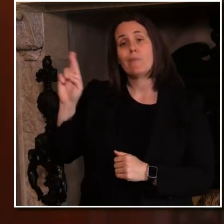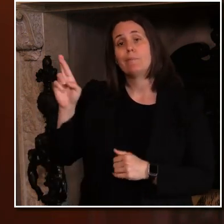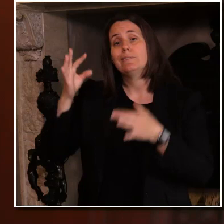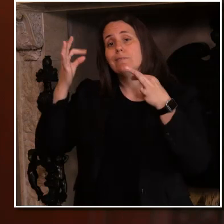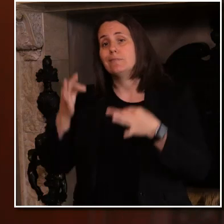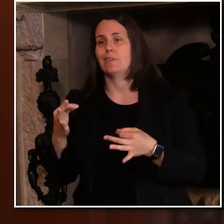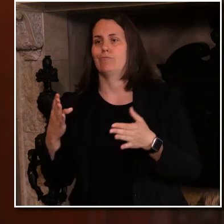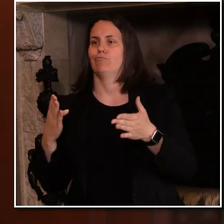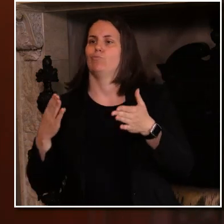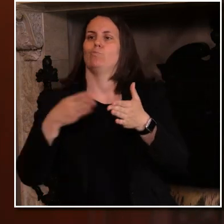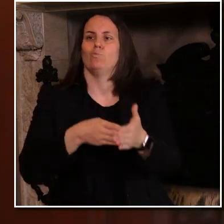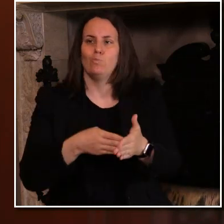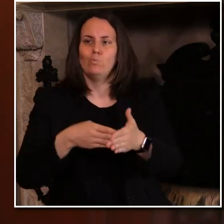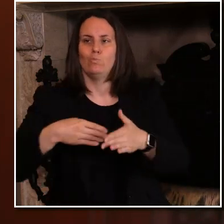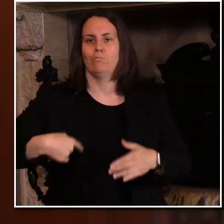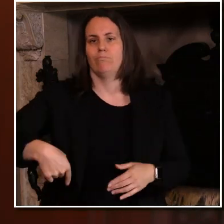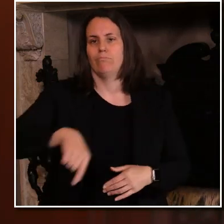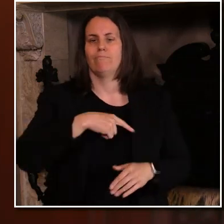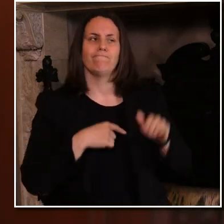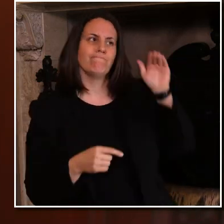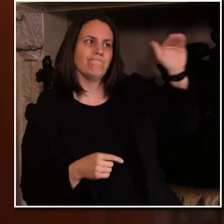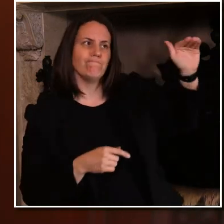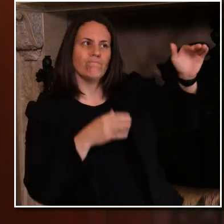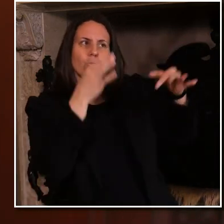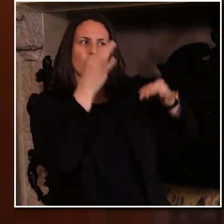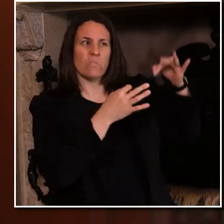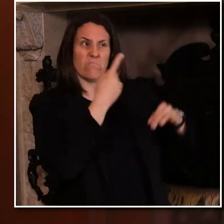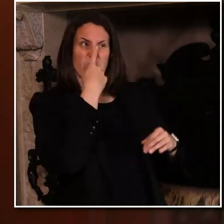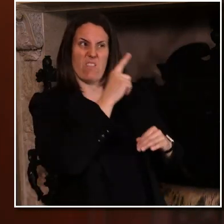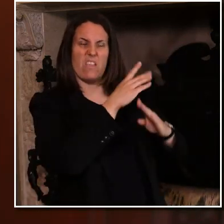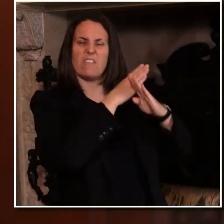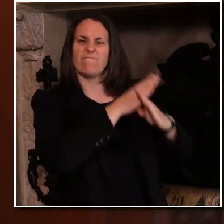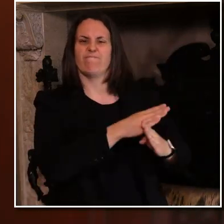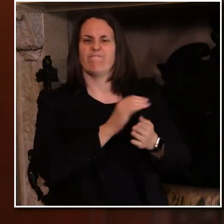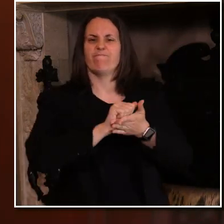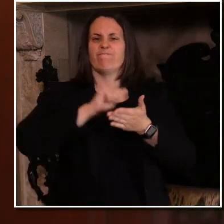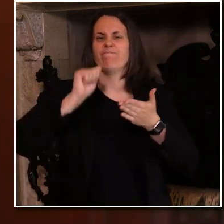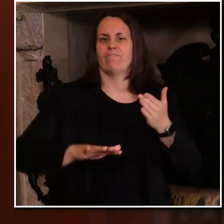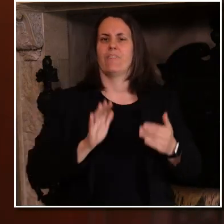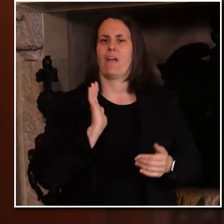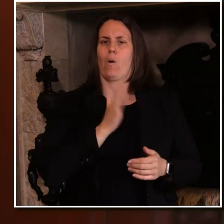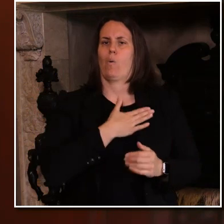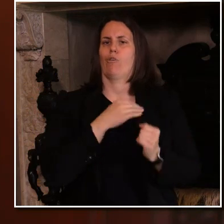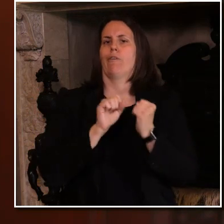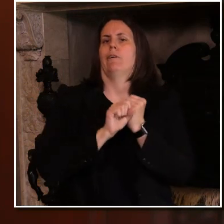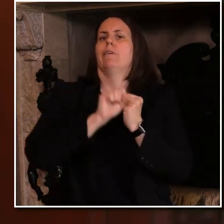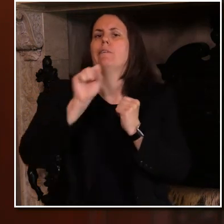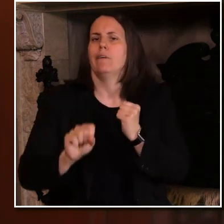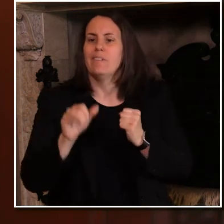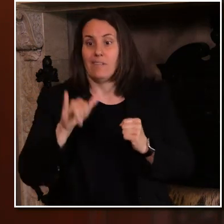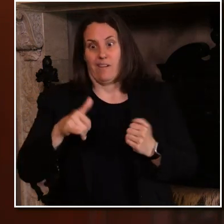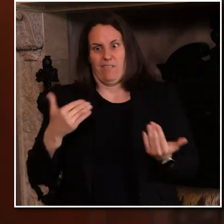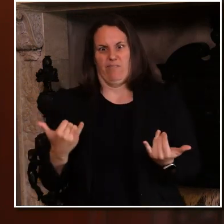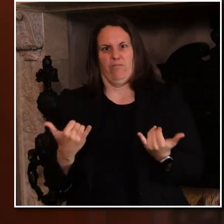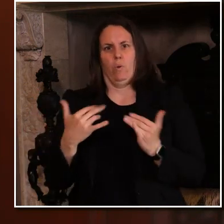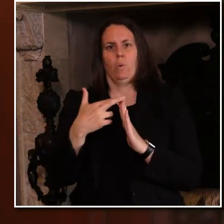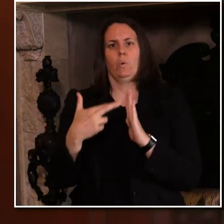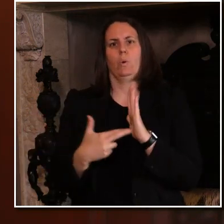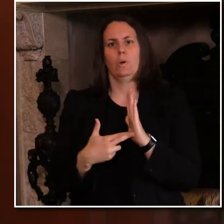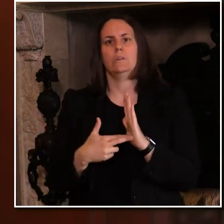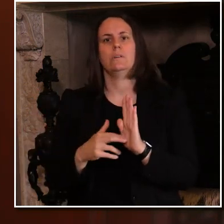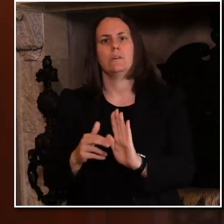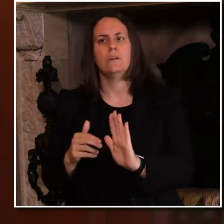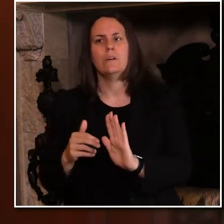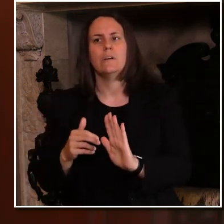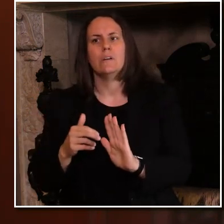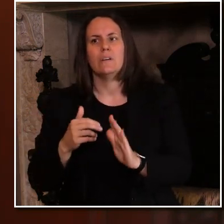have DHS go through a lengthy administrative rulemaking process. Deadly viruses don't wait around while bureaucrats